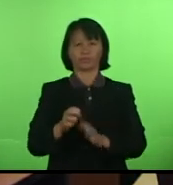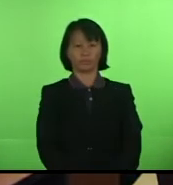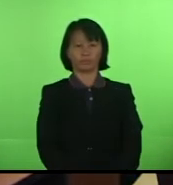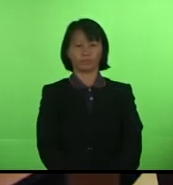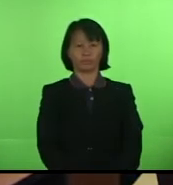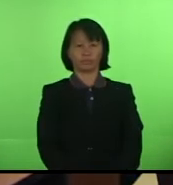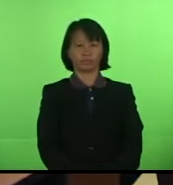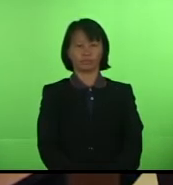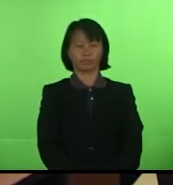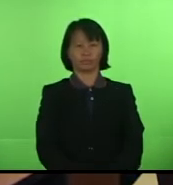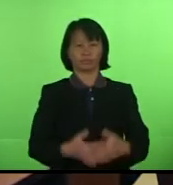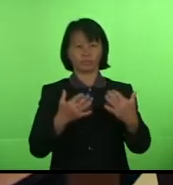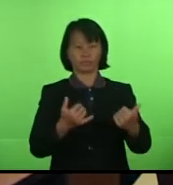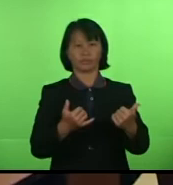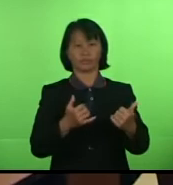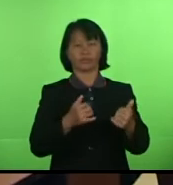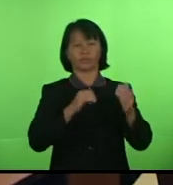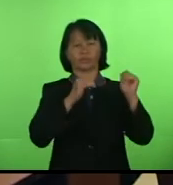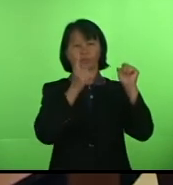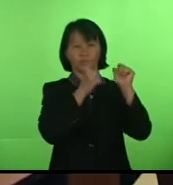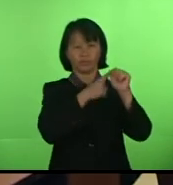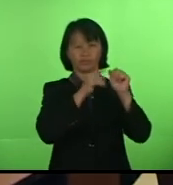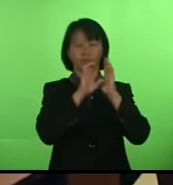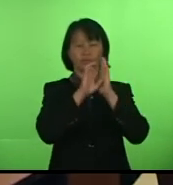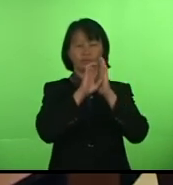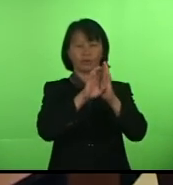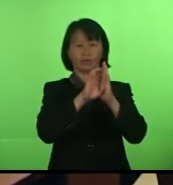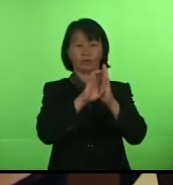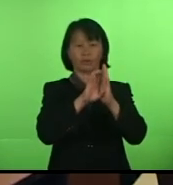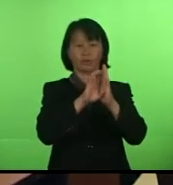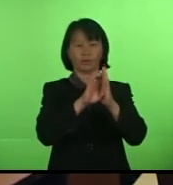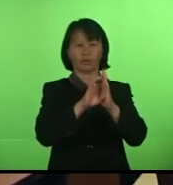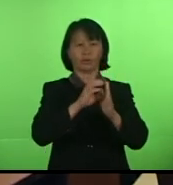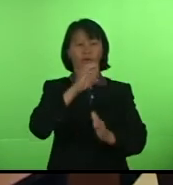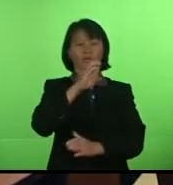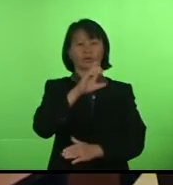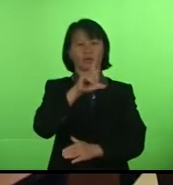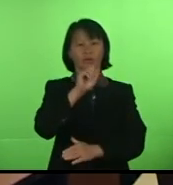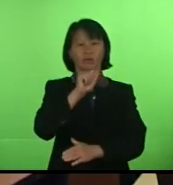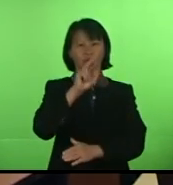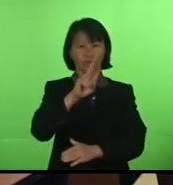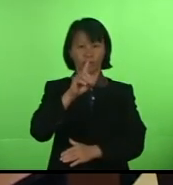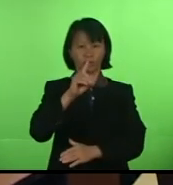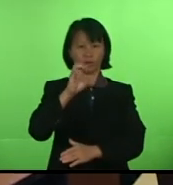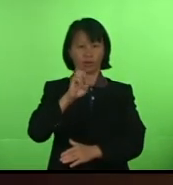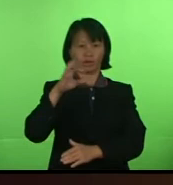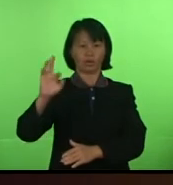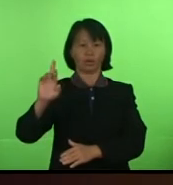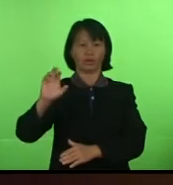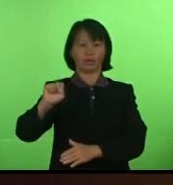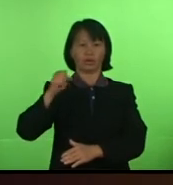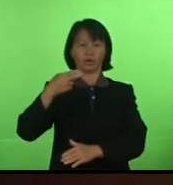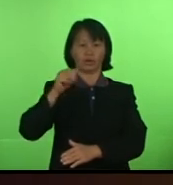Next, with the first model. It is called Claude Shannon's model. As you can see in this slide,